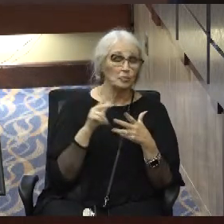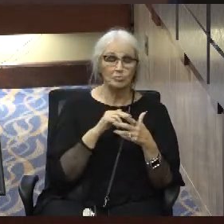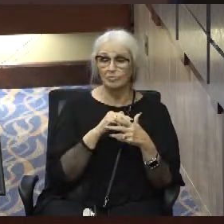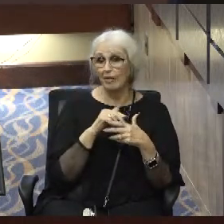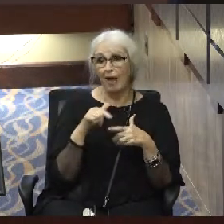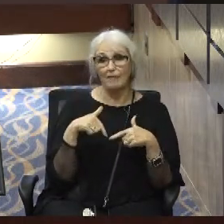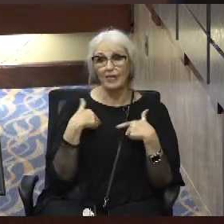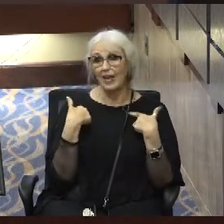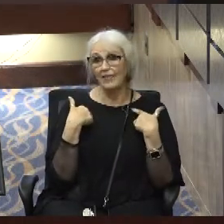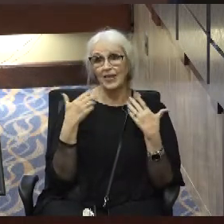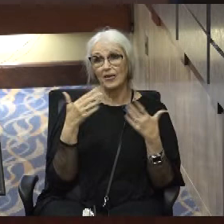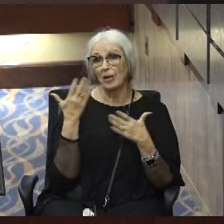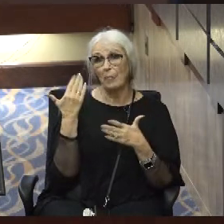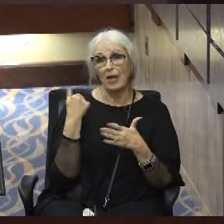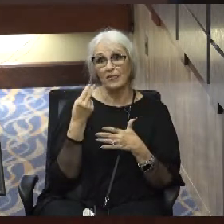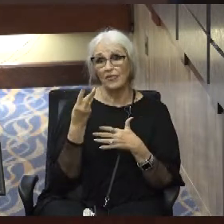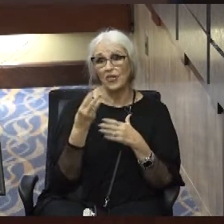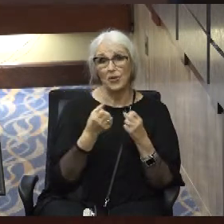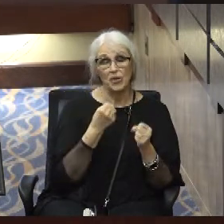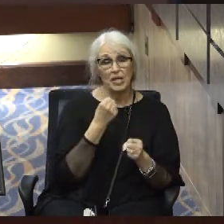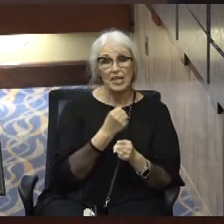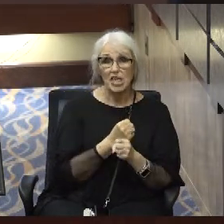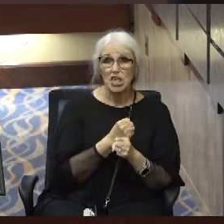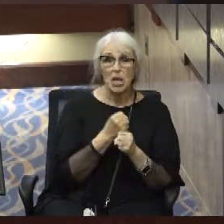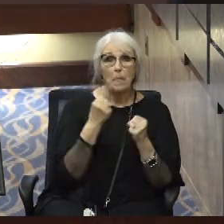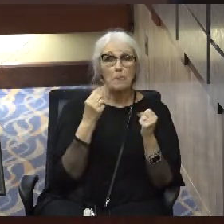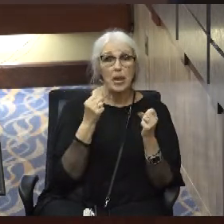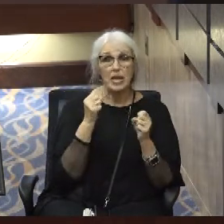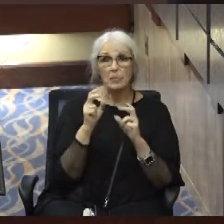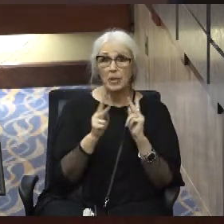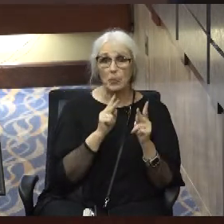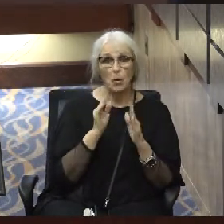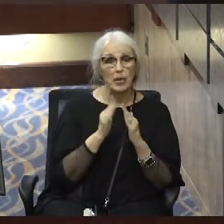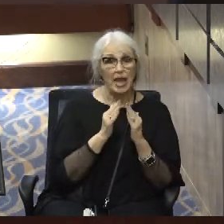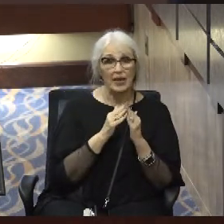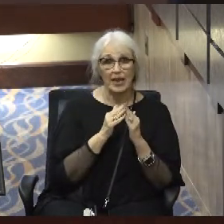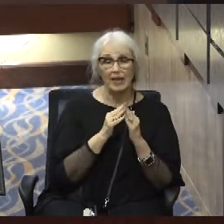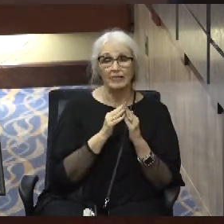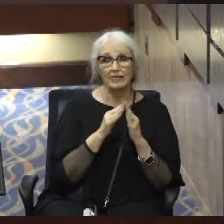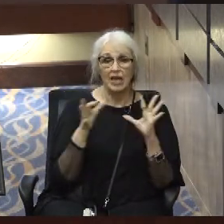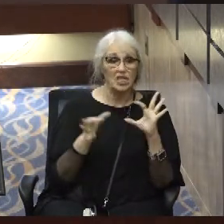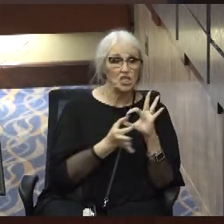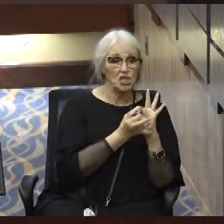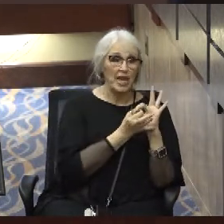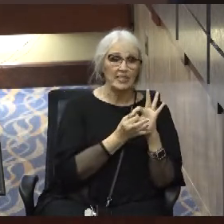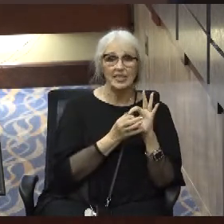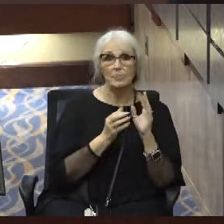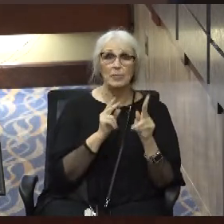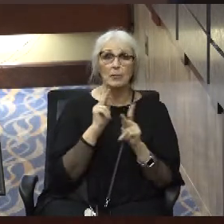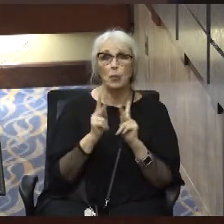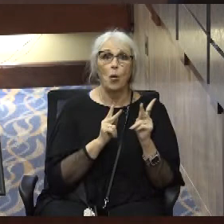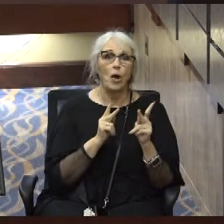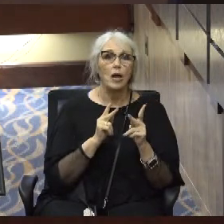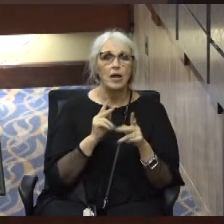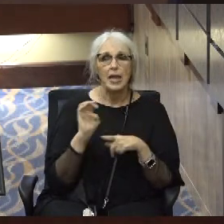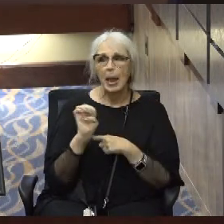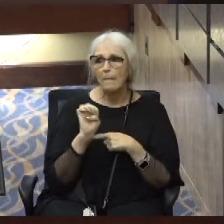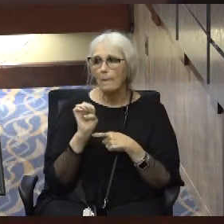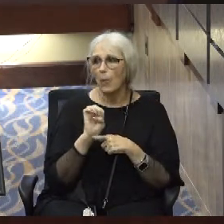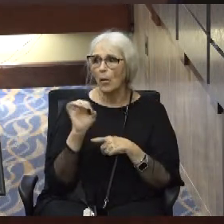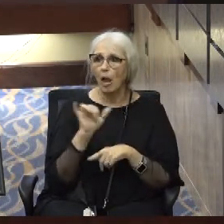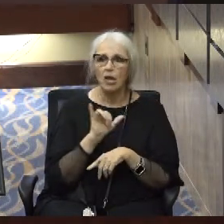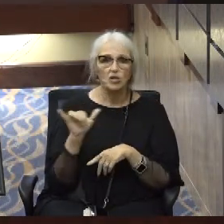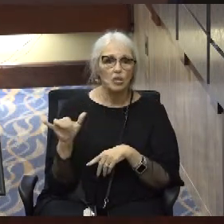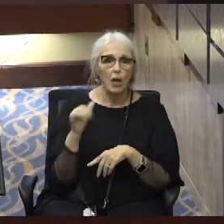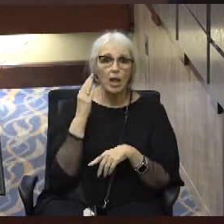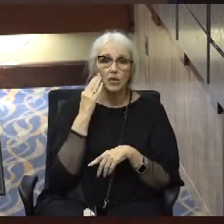a lot of this the last few years, as many of our downtown and downtown adjacent residents and employees have as well. I know